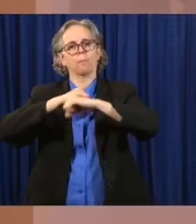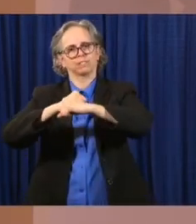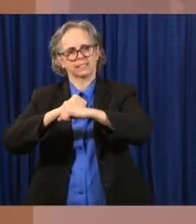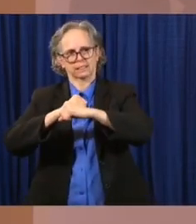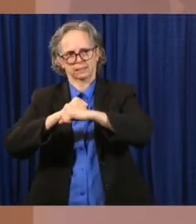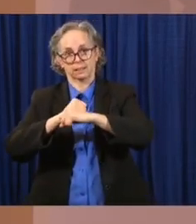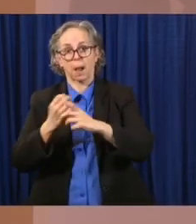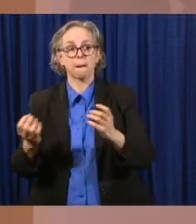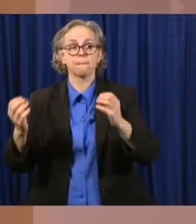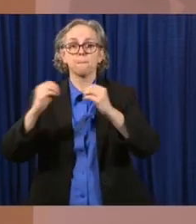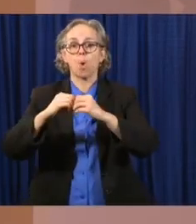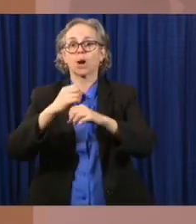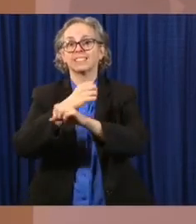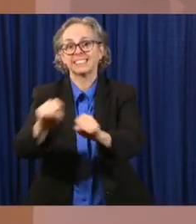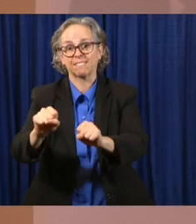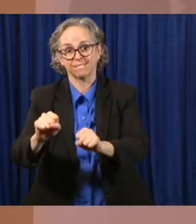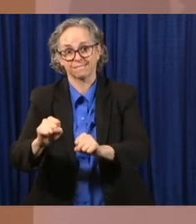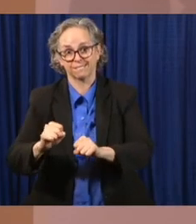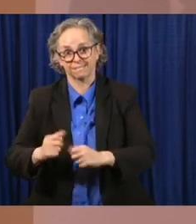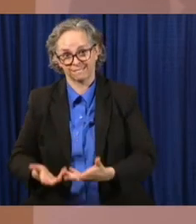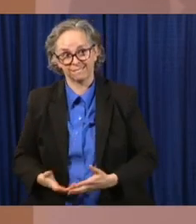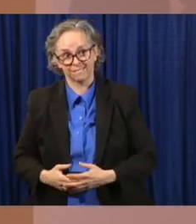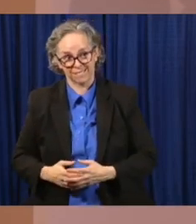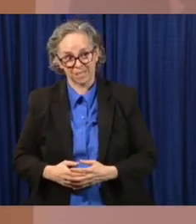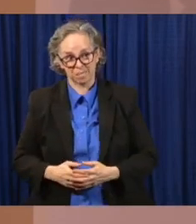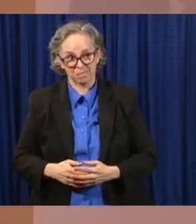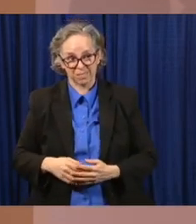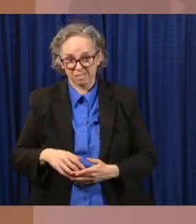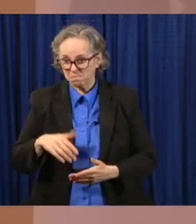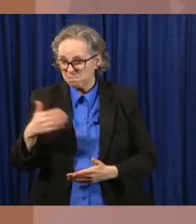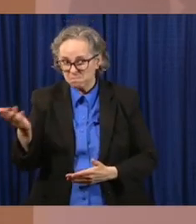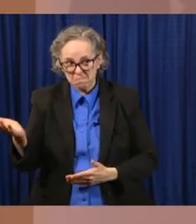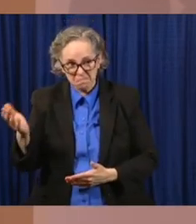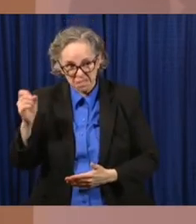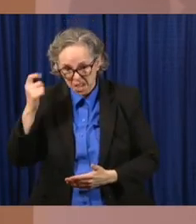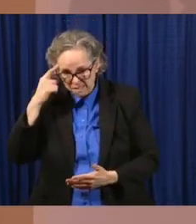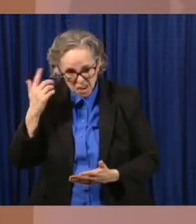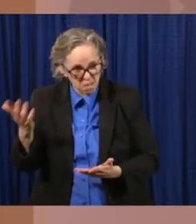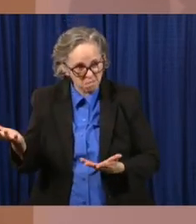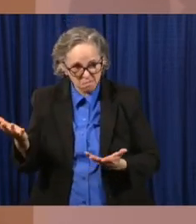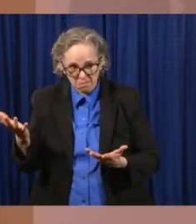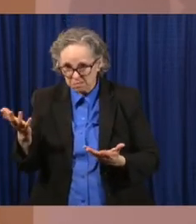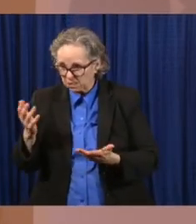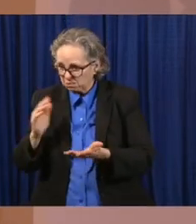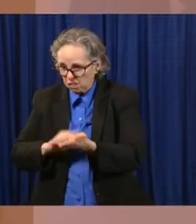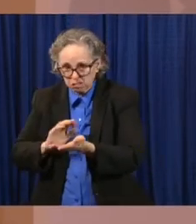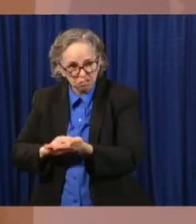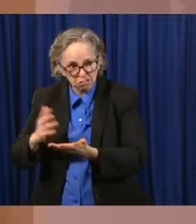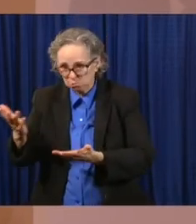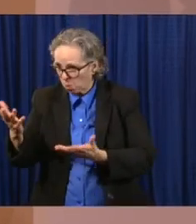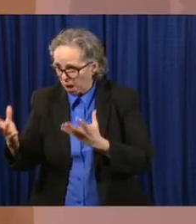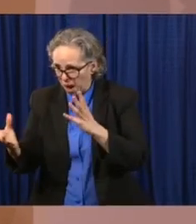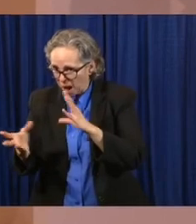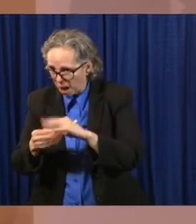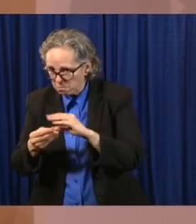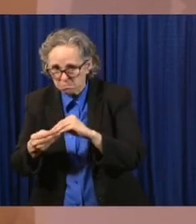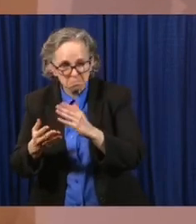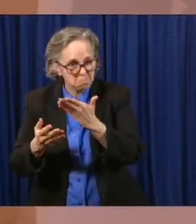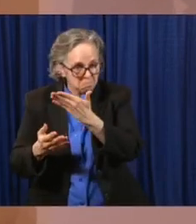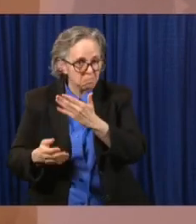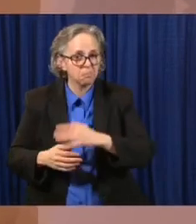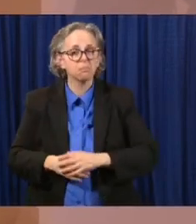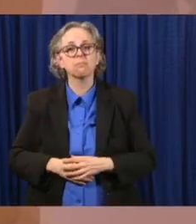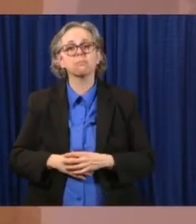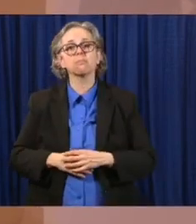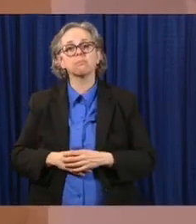safety. And I don't know if the governor or the director, Dr. Acton, has anything that they would like to add to that to